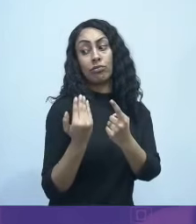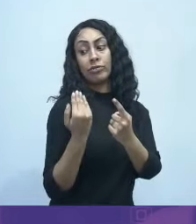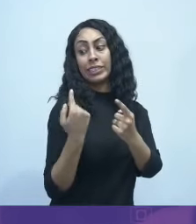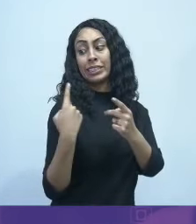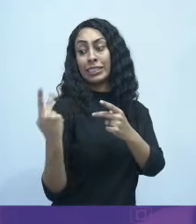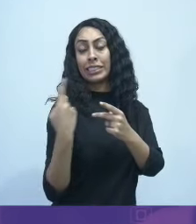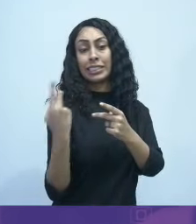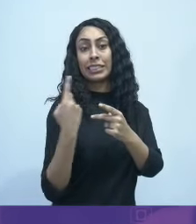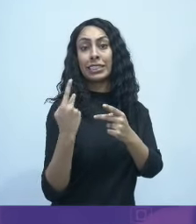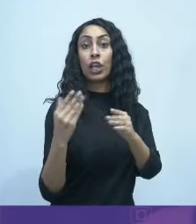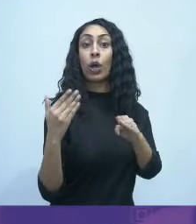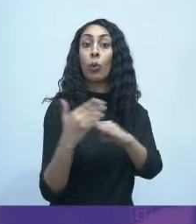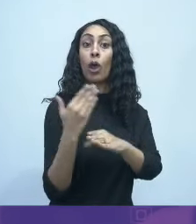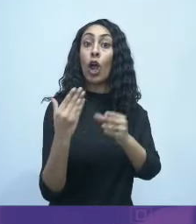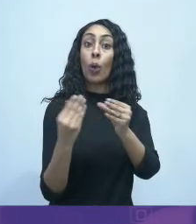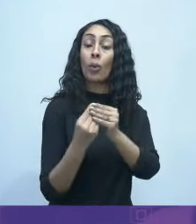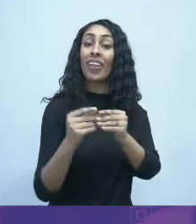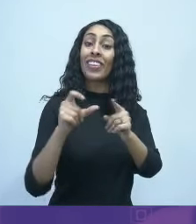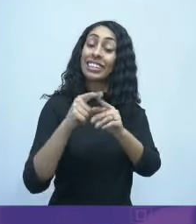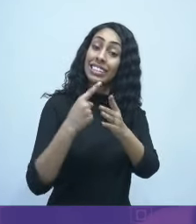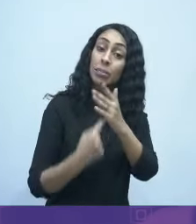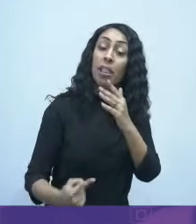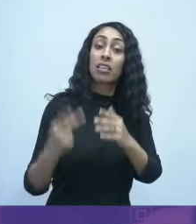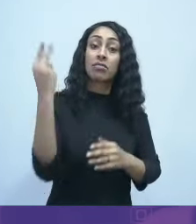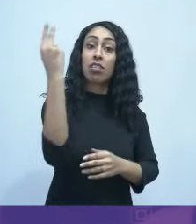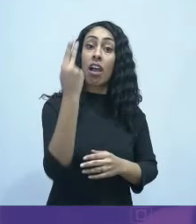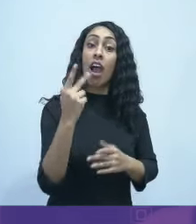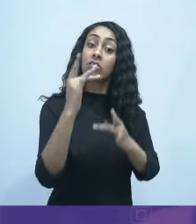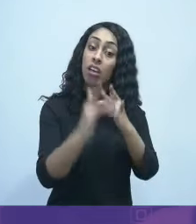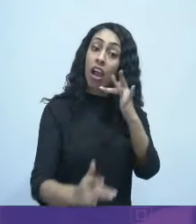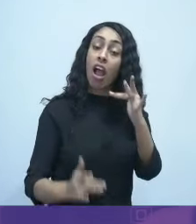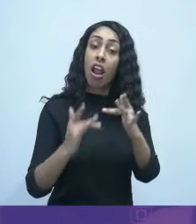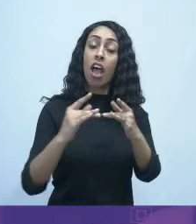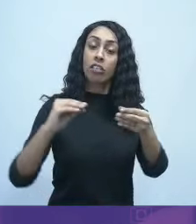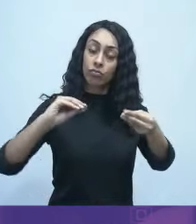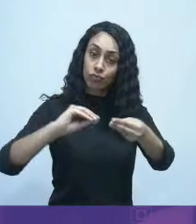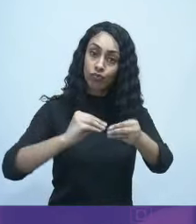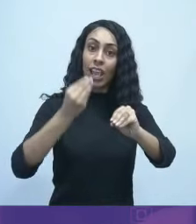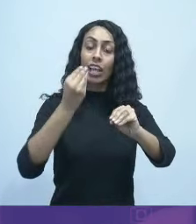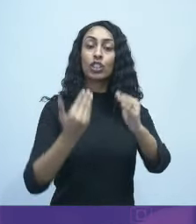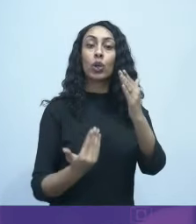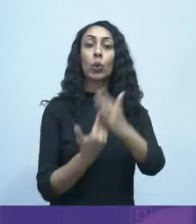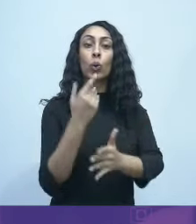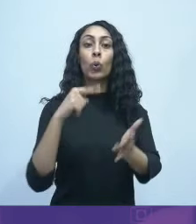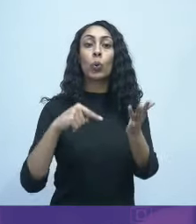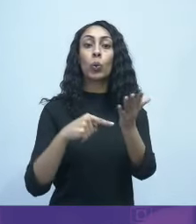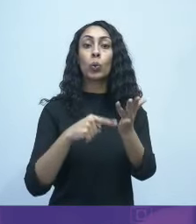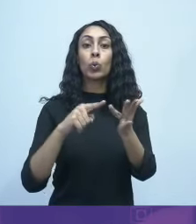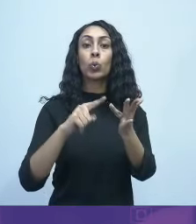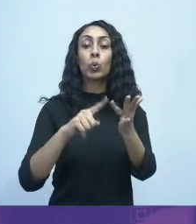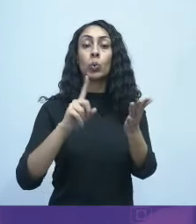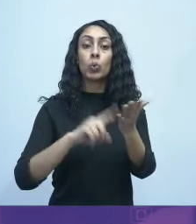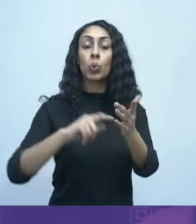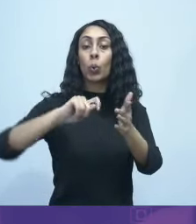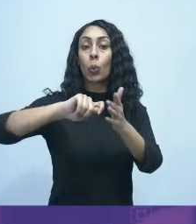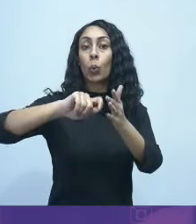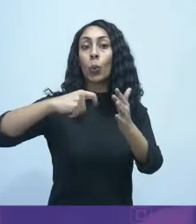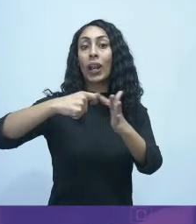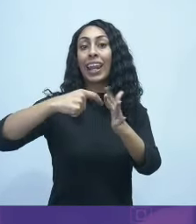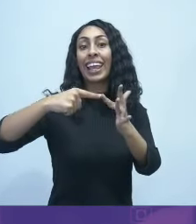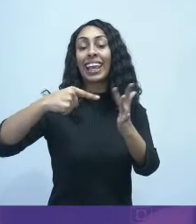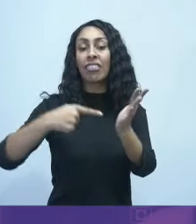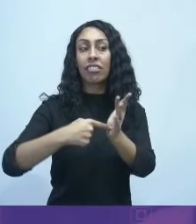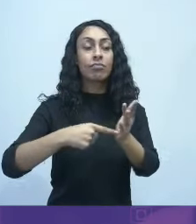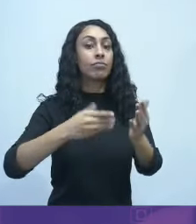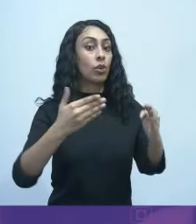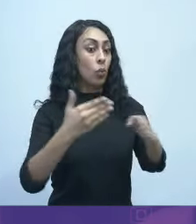is worked with Disability Arts Online to commission a new toolkit that will help artists and arts organisations working with